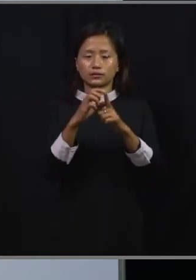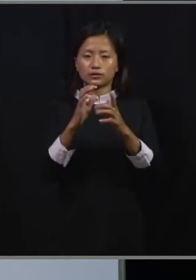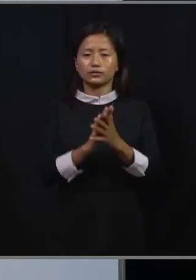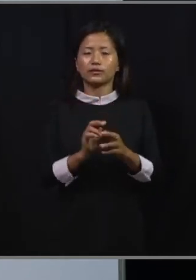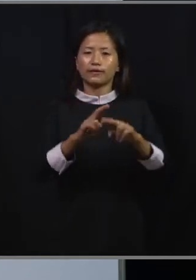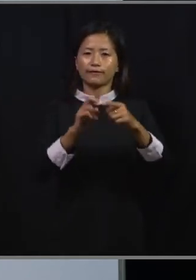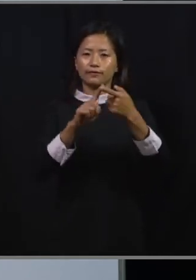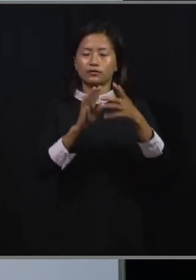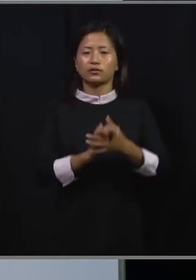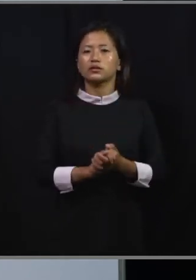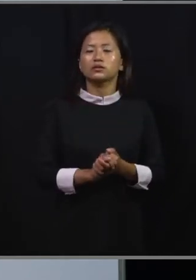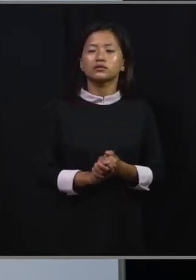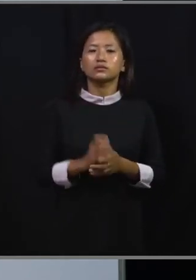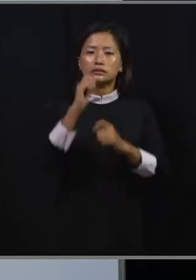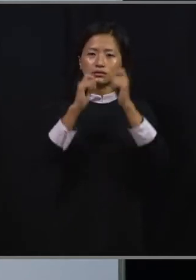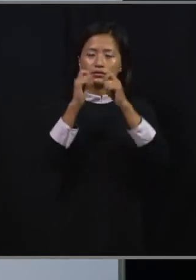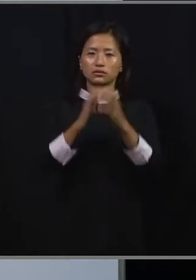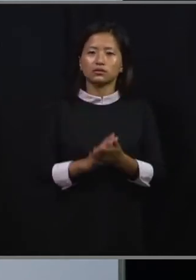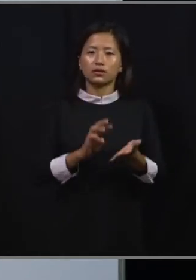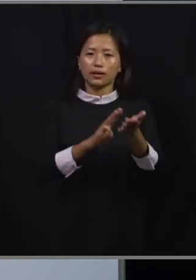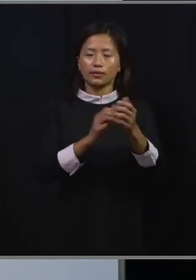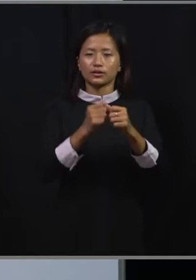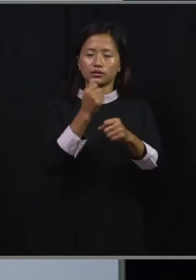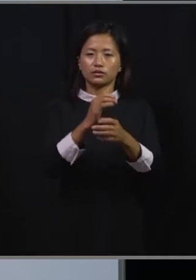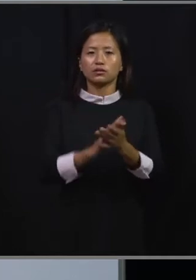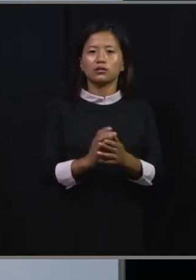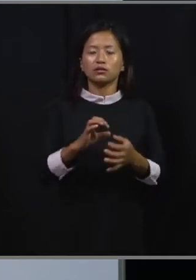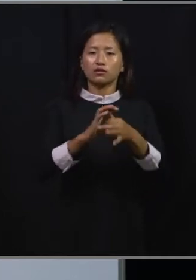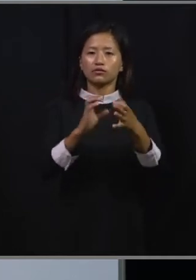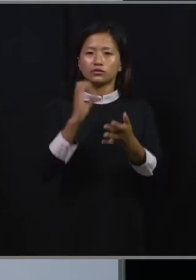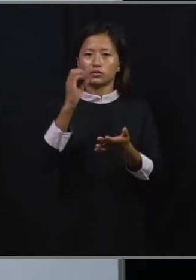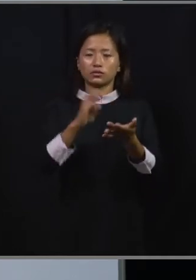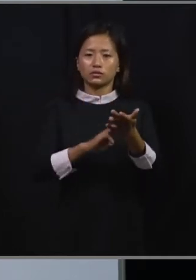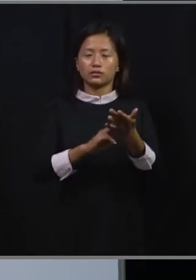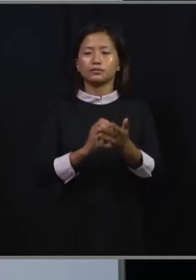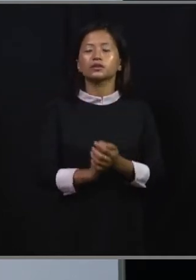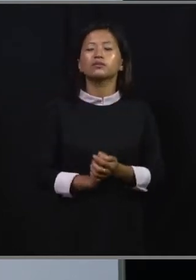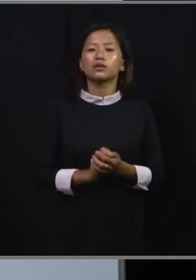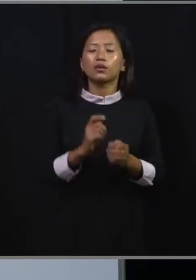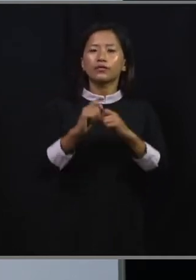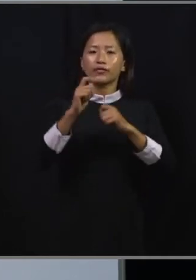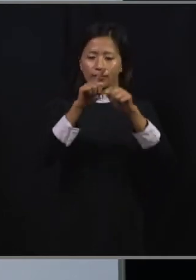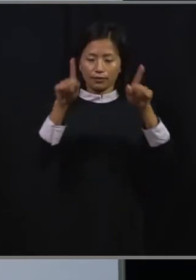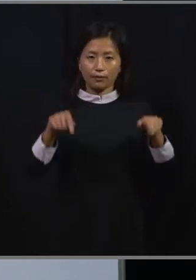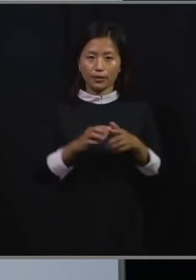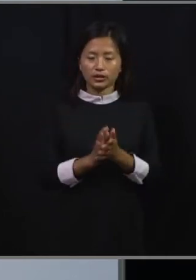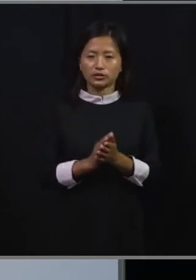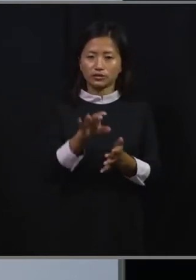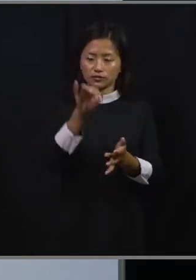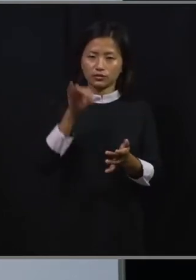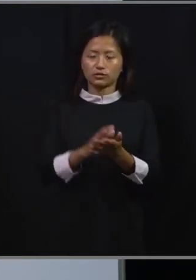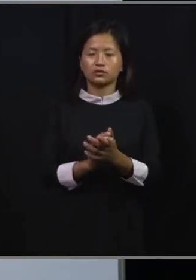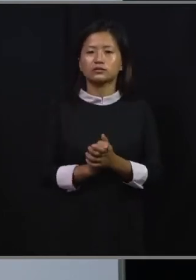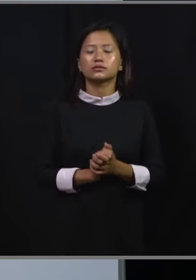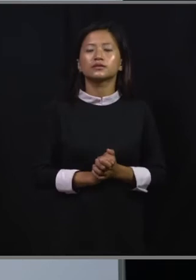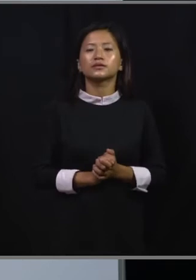Fe. So this is the expression for magnification of compound microscope when the image is formed at least distance of distinct vision. Okay, let